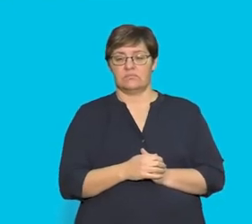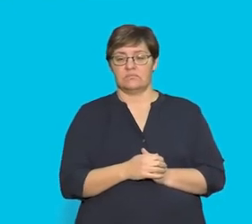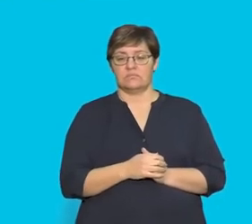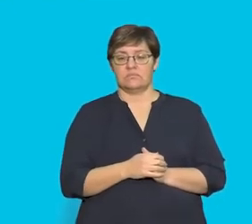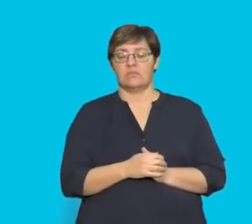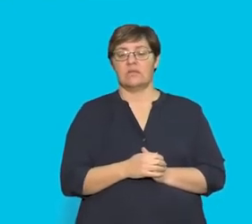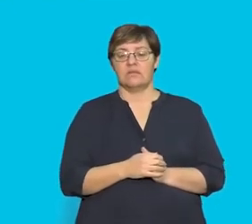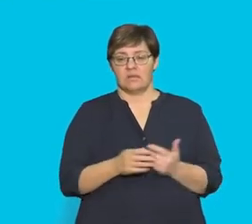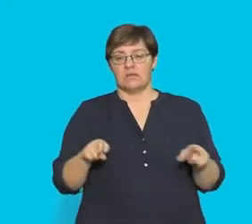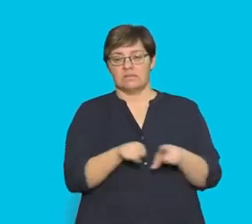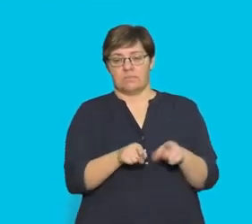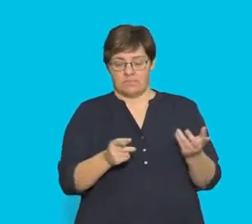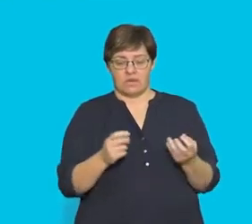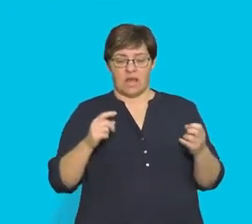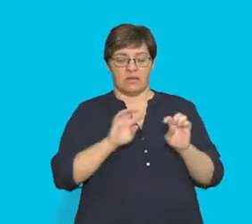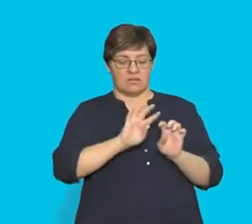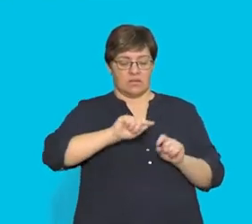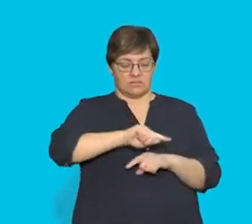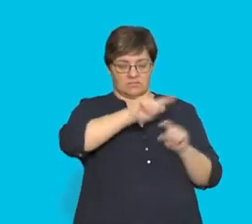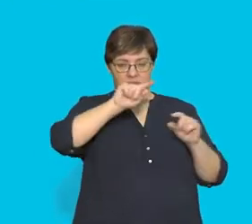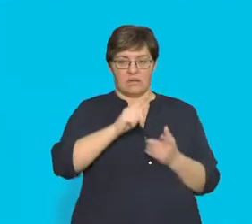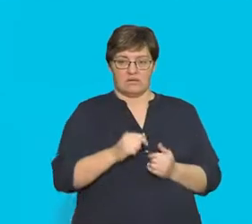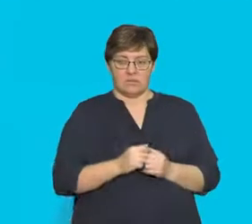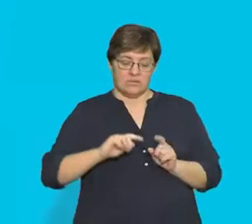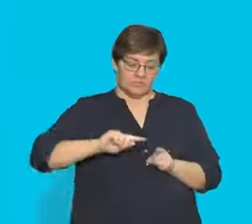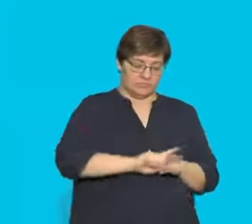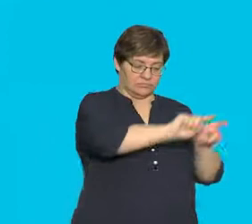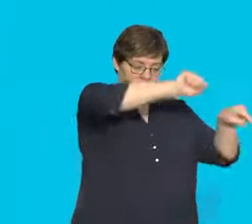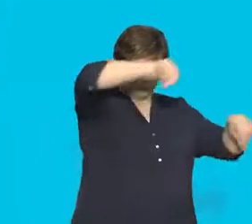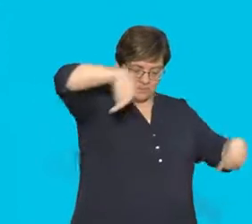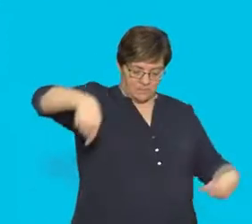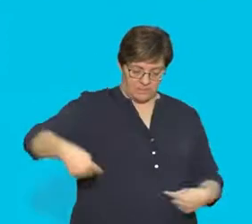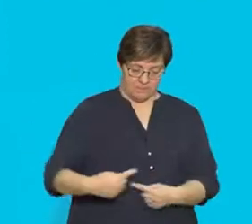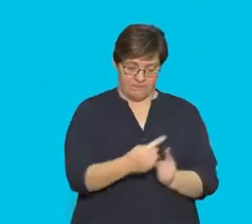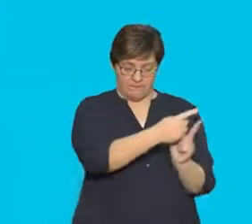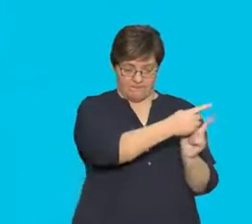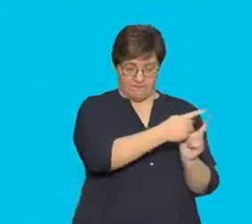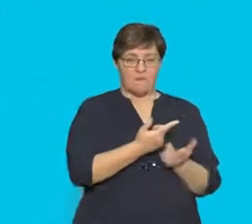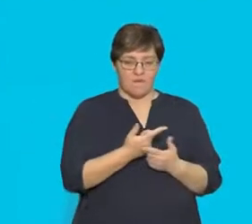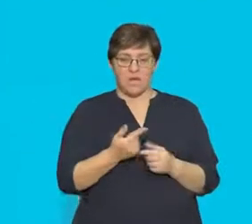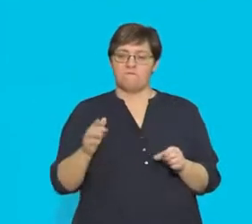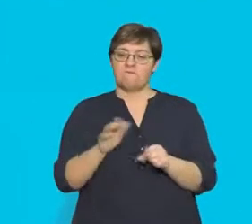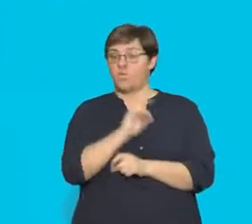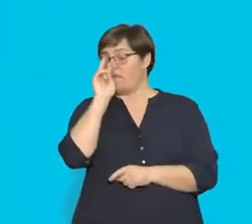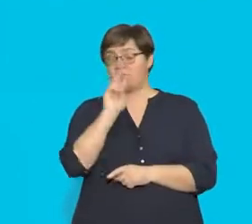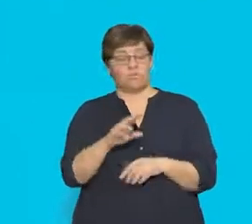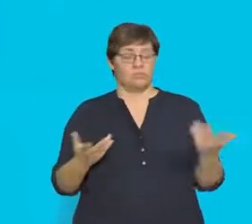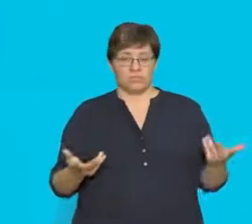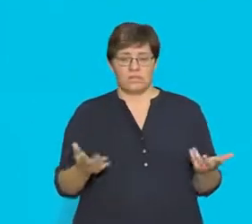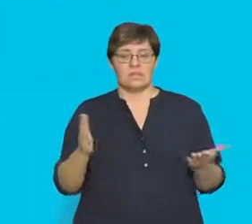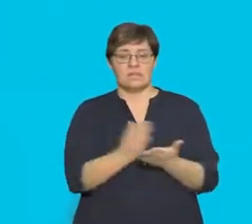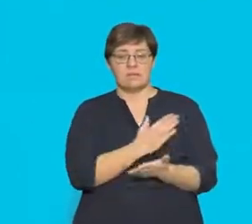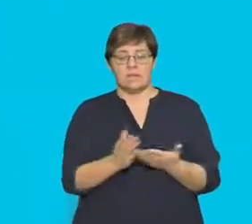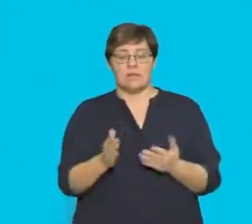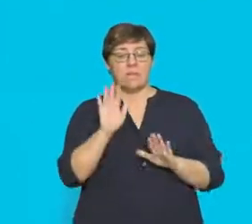and we complete them like loops like that. Now, please be aware that we don't always have a completed loop. Sometimes